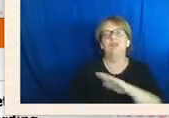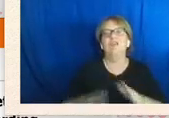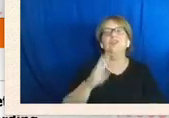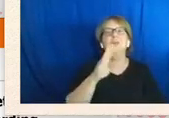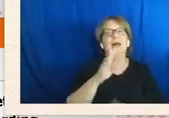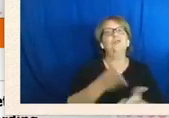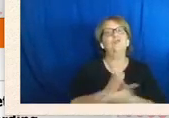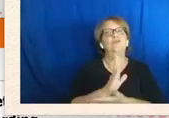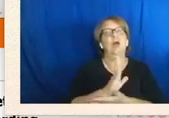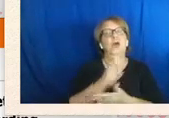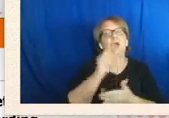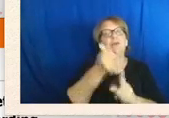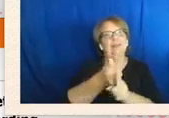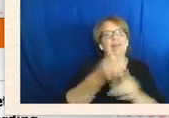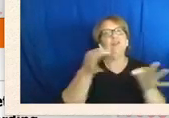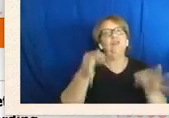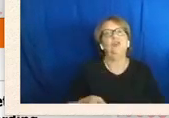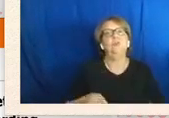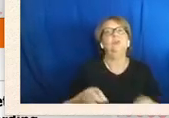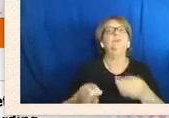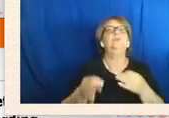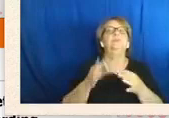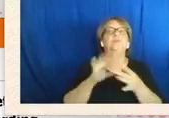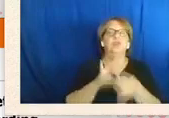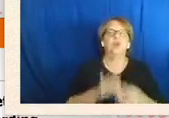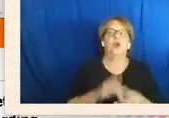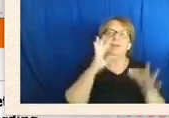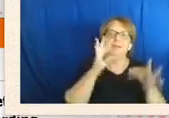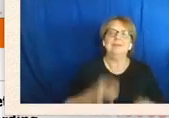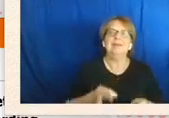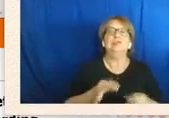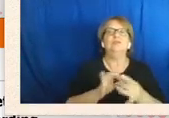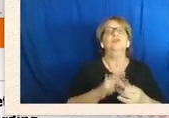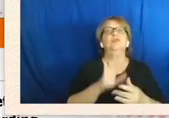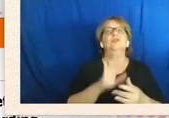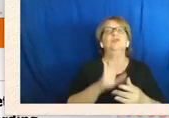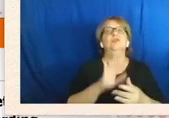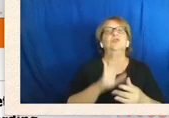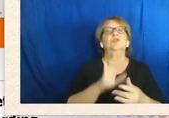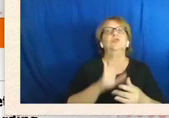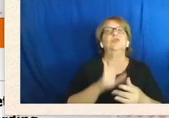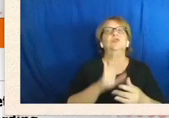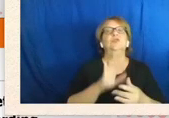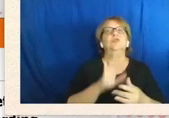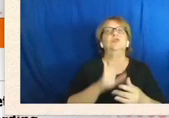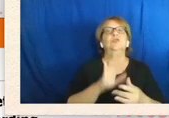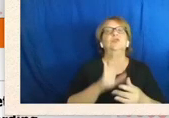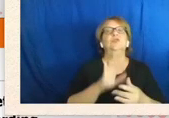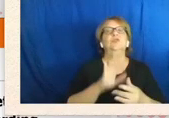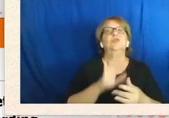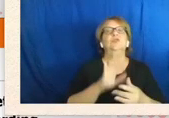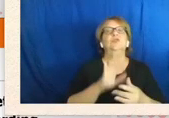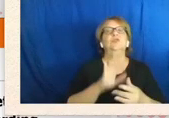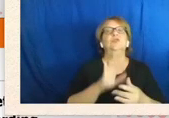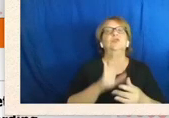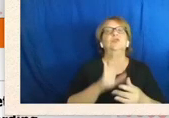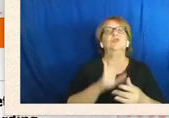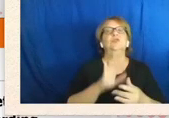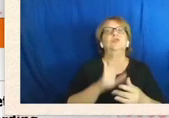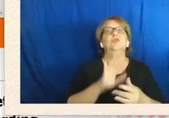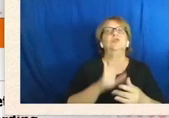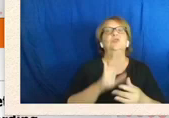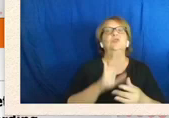self-determination regarding the decisions pertaining to his or her own health, including the right to choose or refuse medical